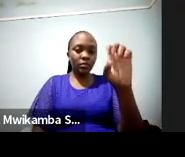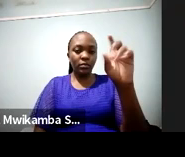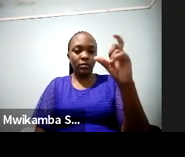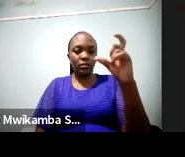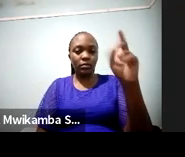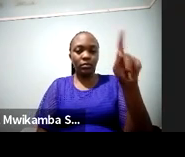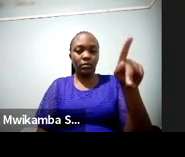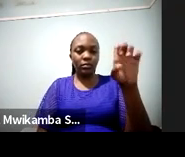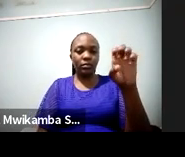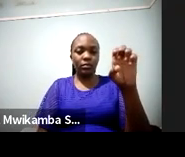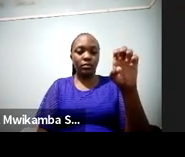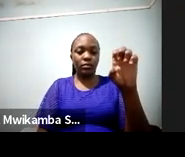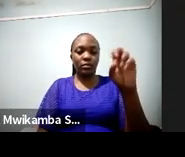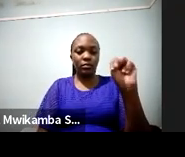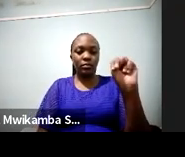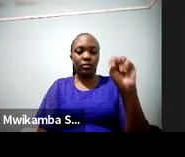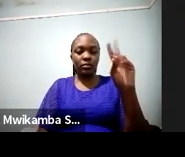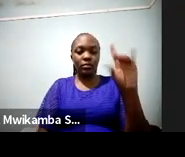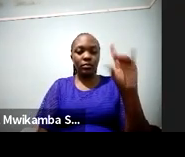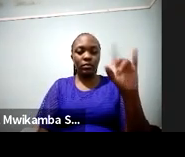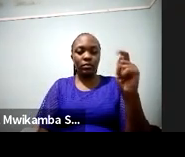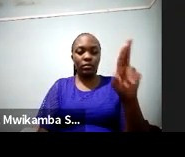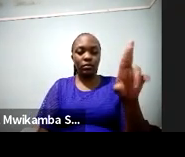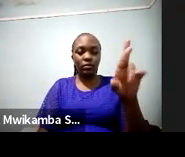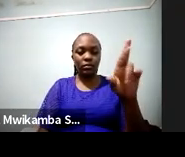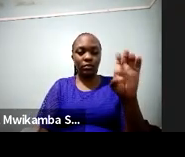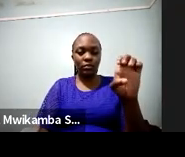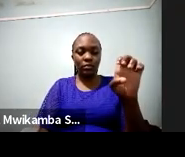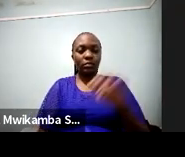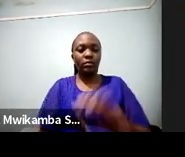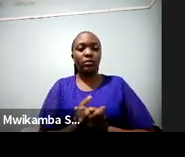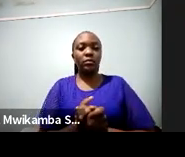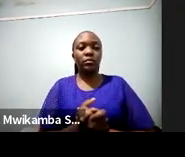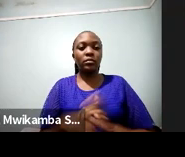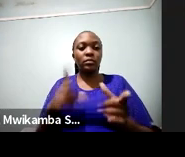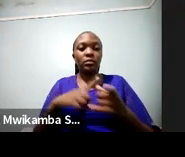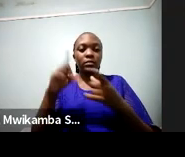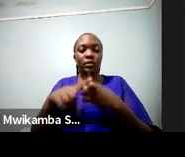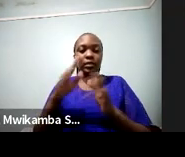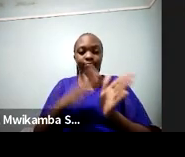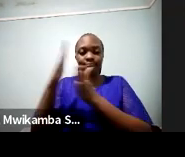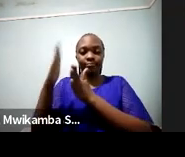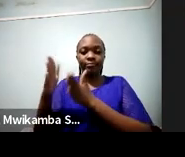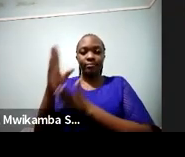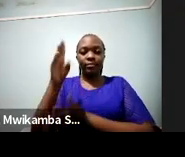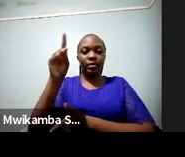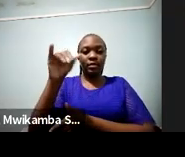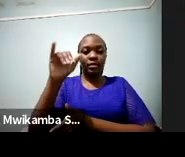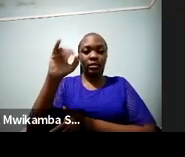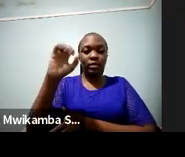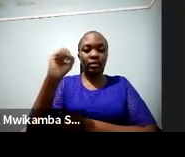It varies with purchases. Like the restaurant meals, you can choose the restaurant you want to go. You can go to Fogo